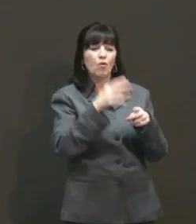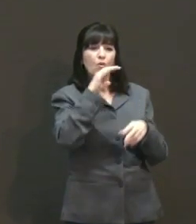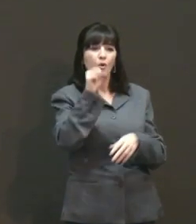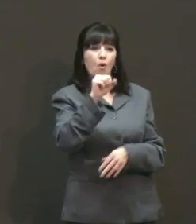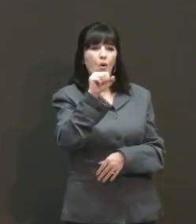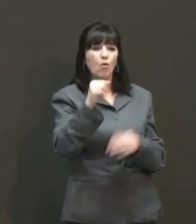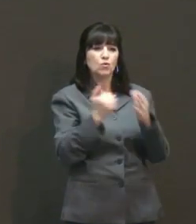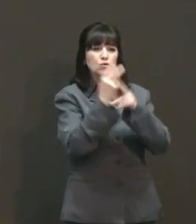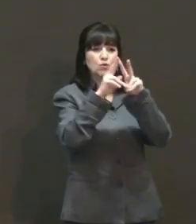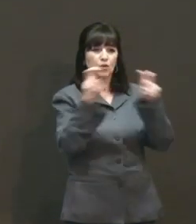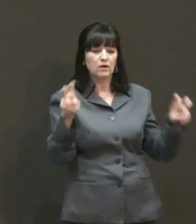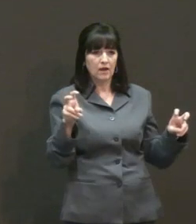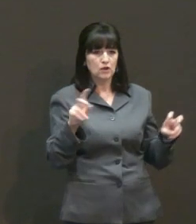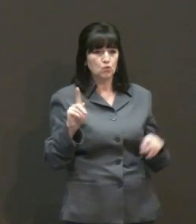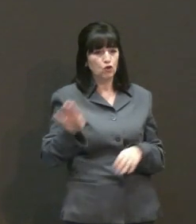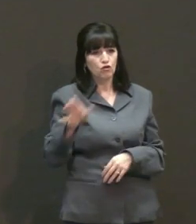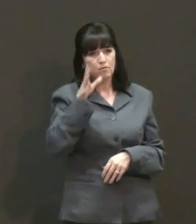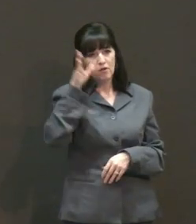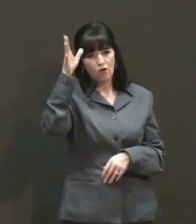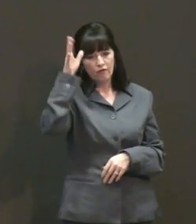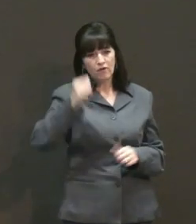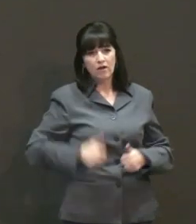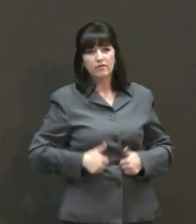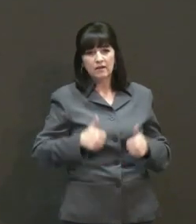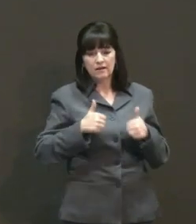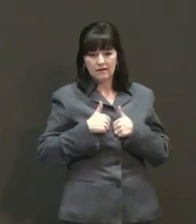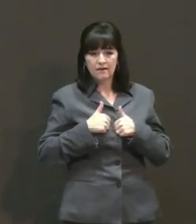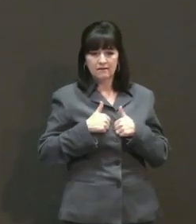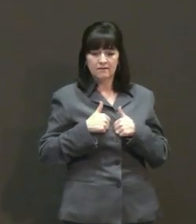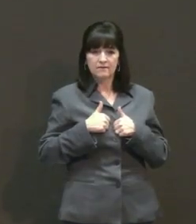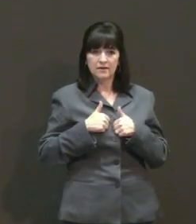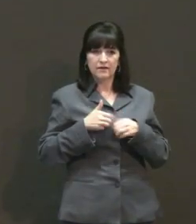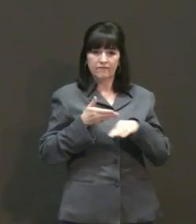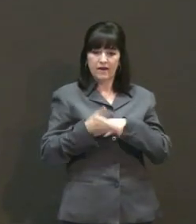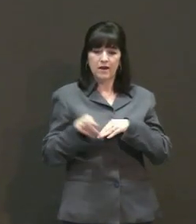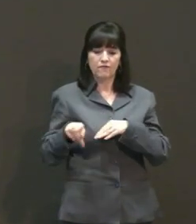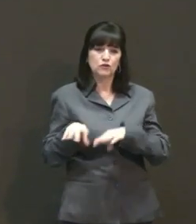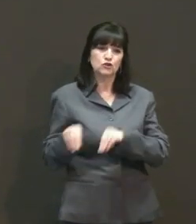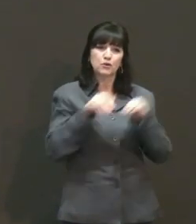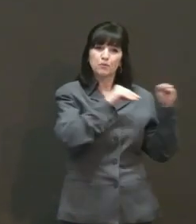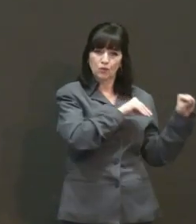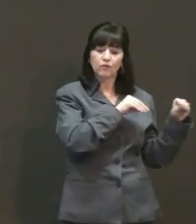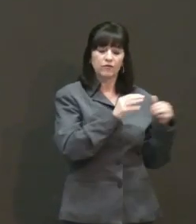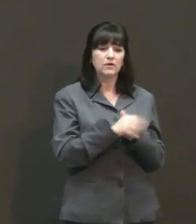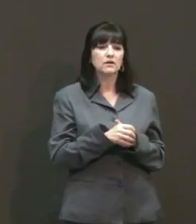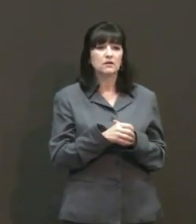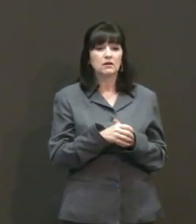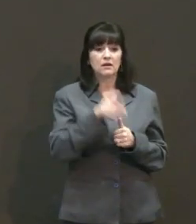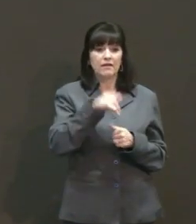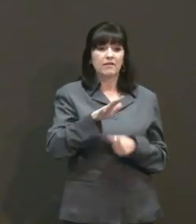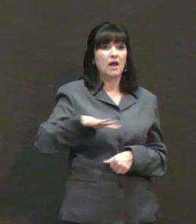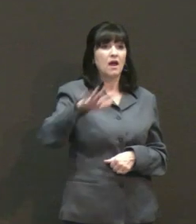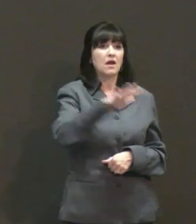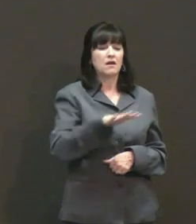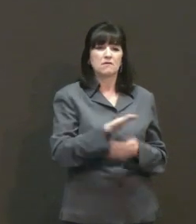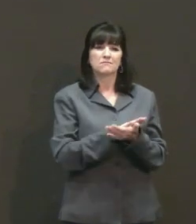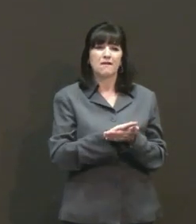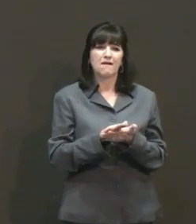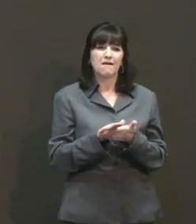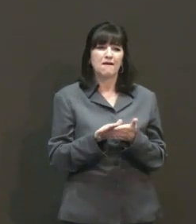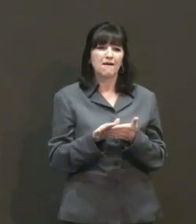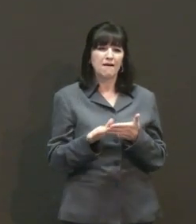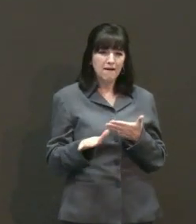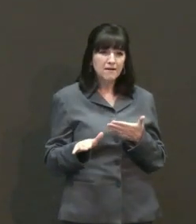and father lived after she moved away, is that's an incredibly nice place to spend time